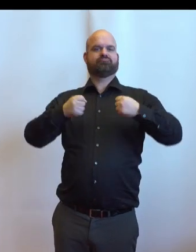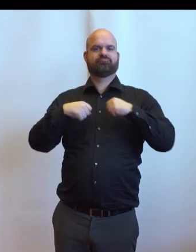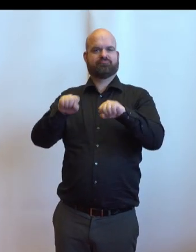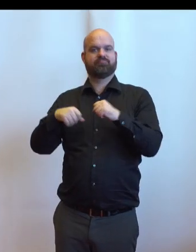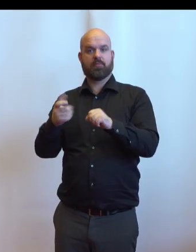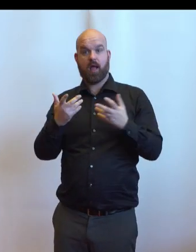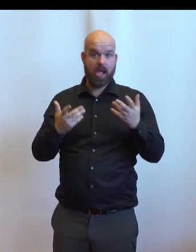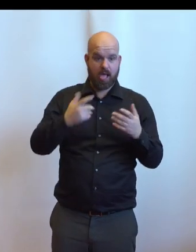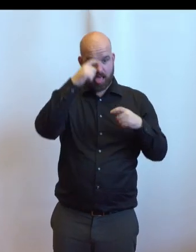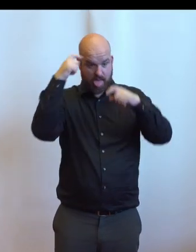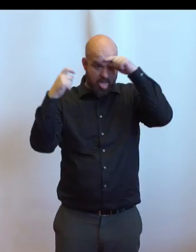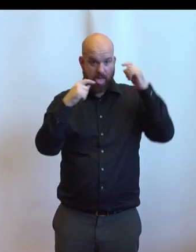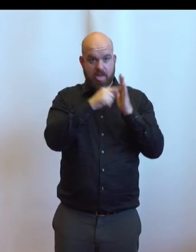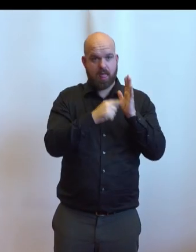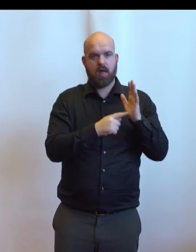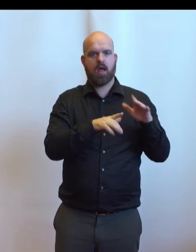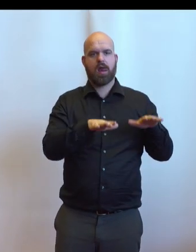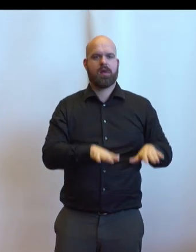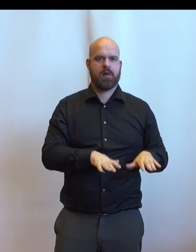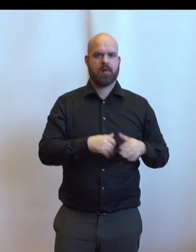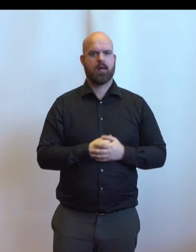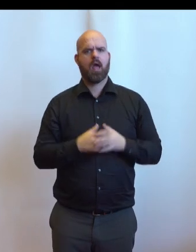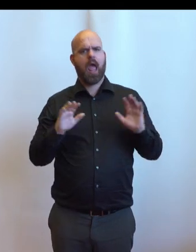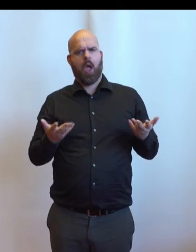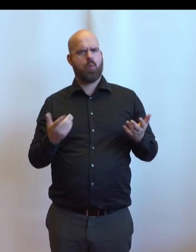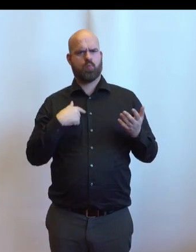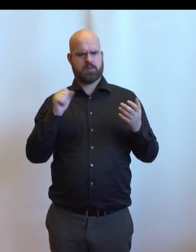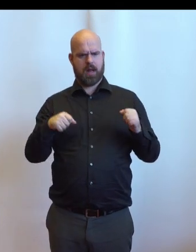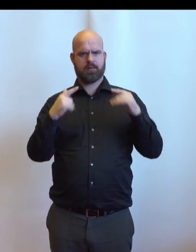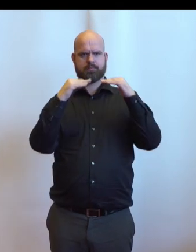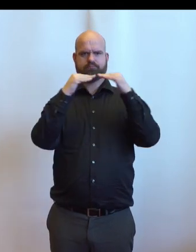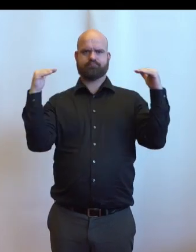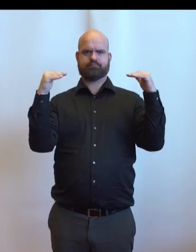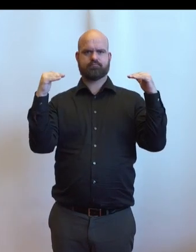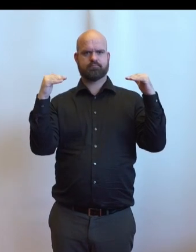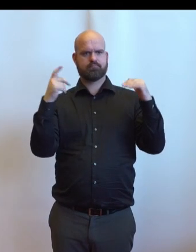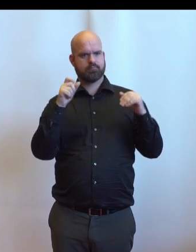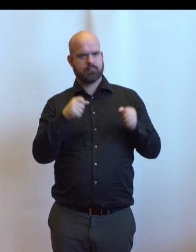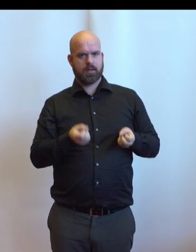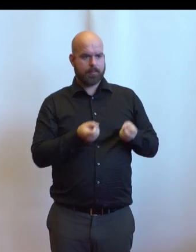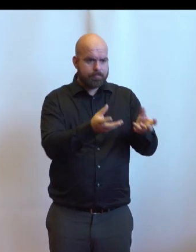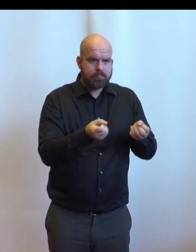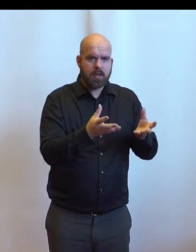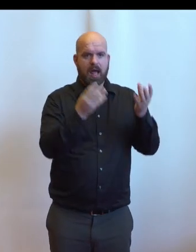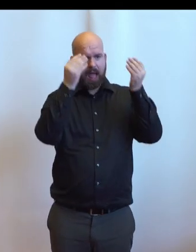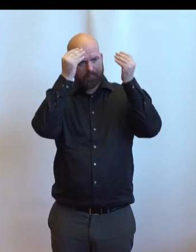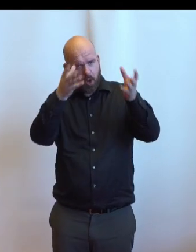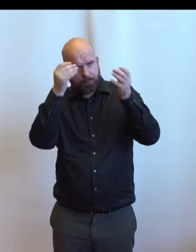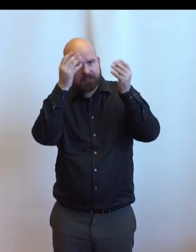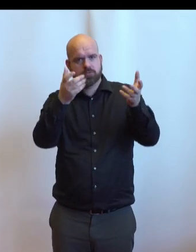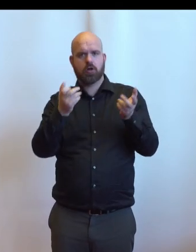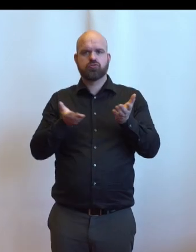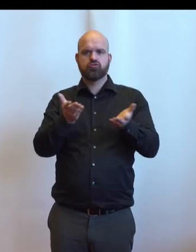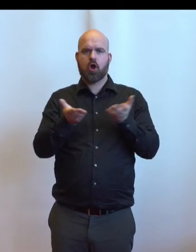effectively as equality of access, regardless of disability, jobs, products, service, and information. And in the IT world, that's making IT work with